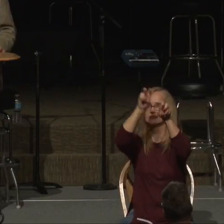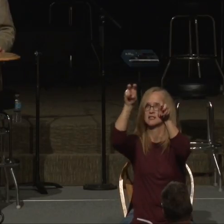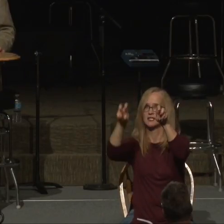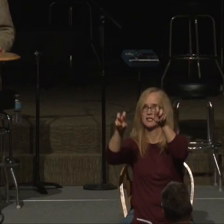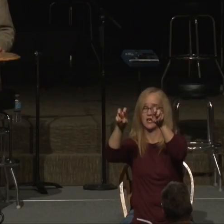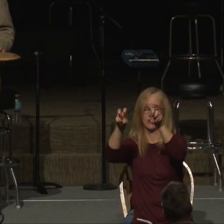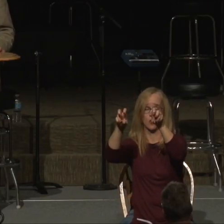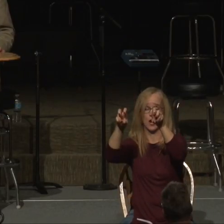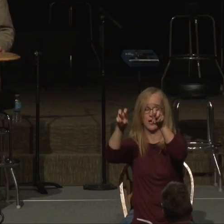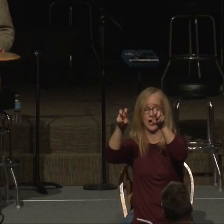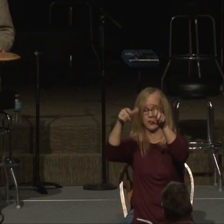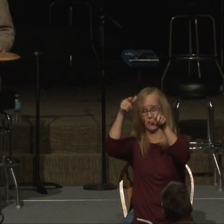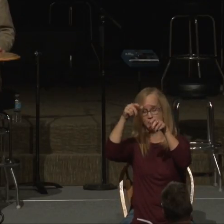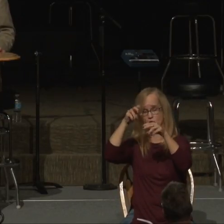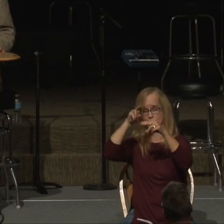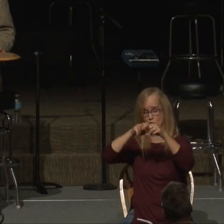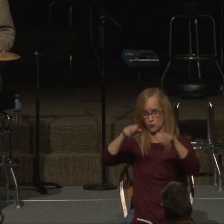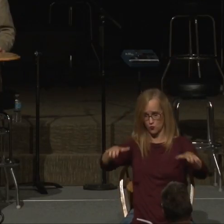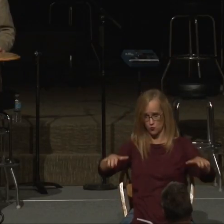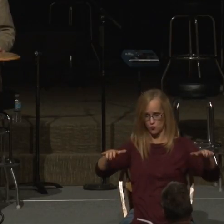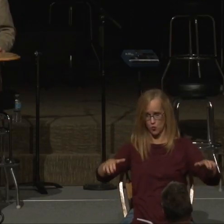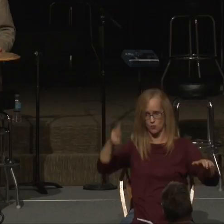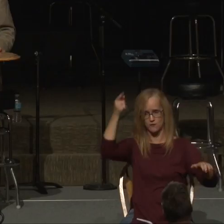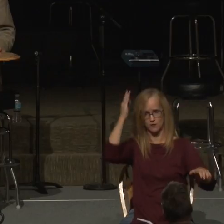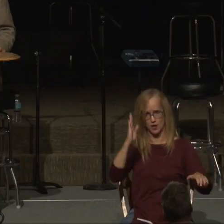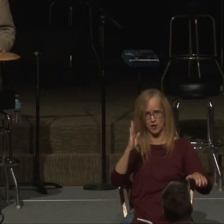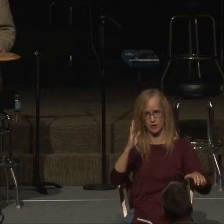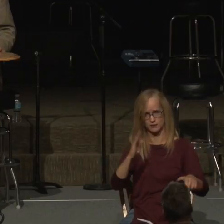of the throne of God.